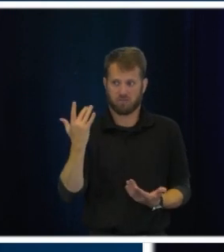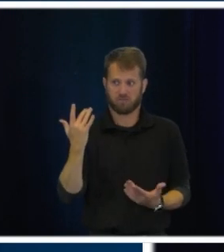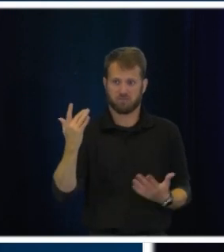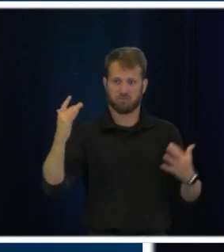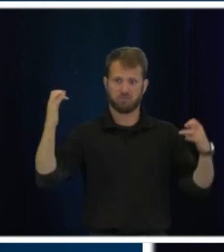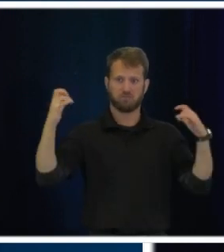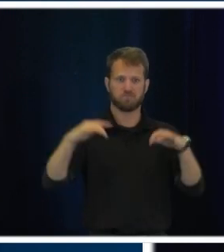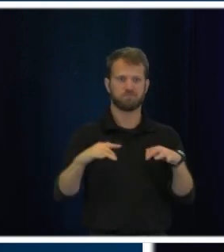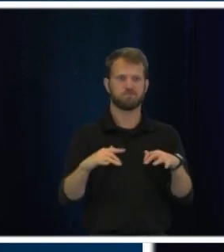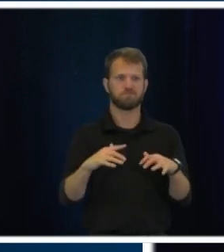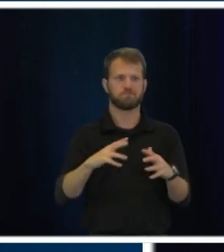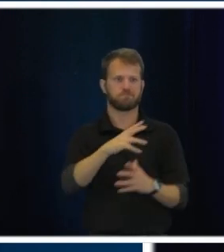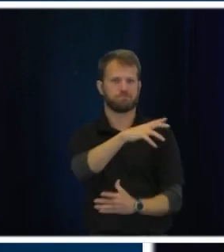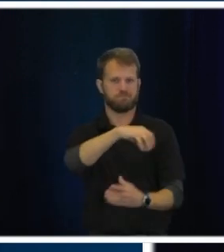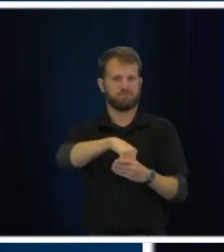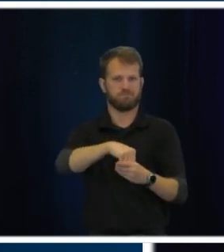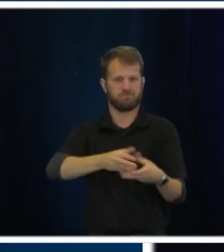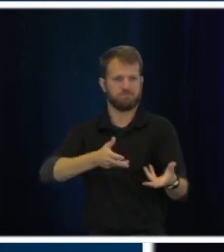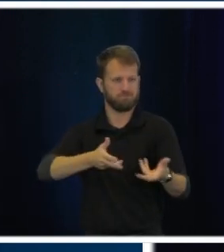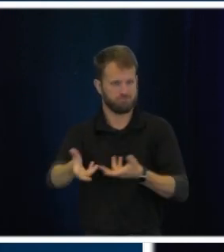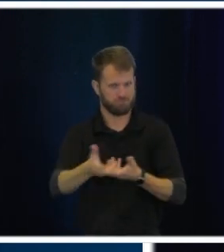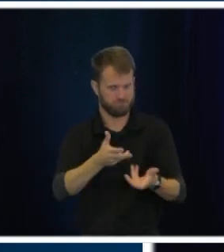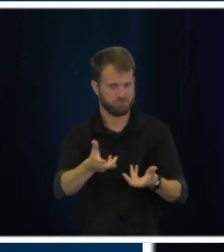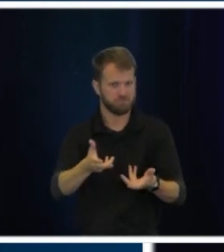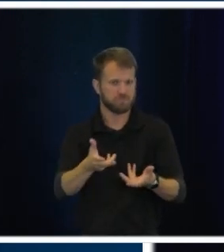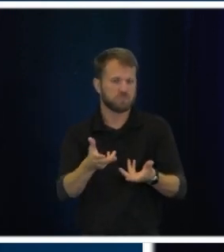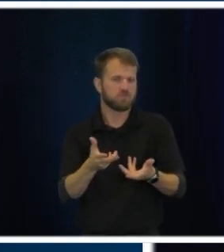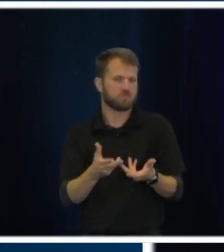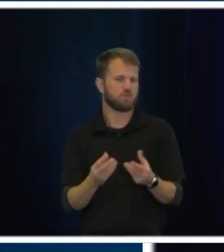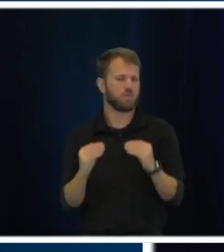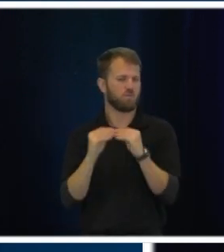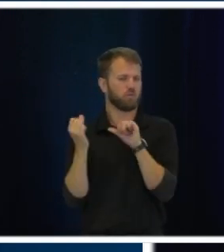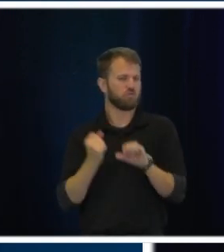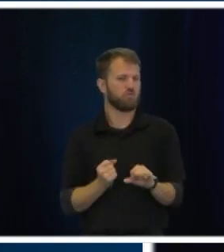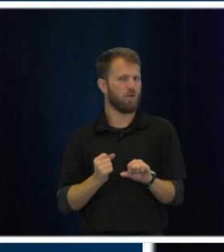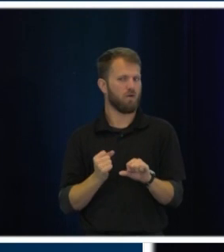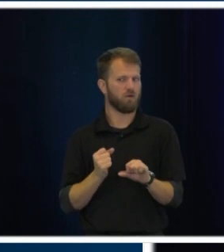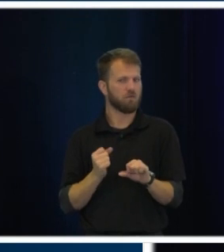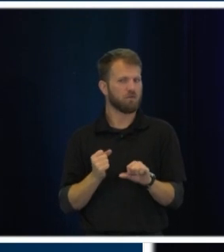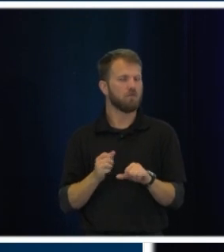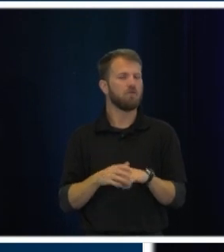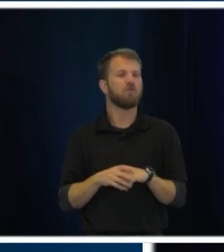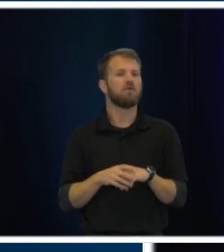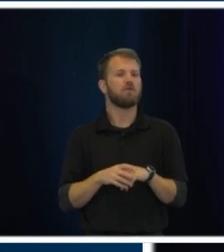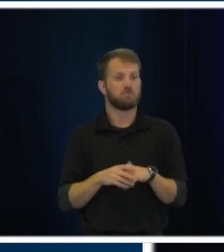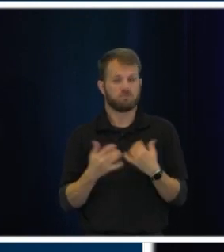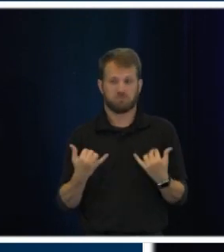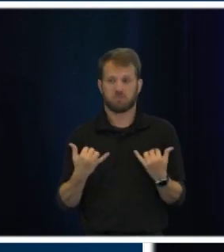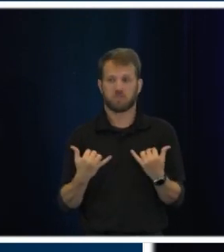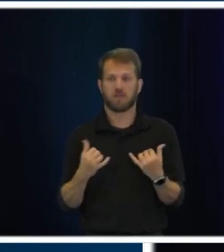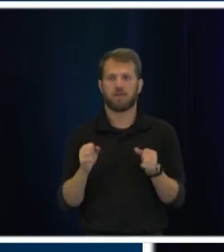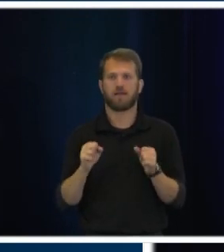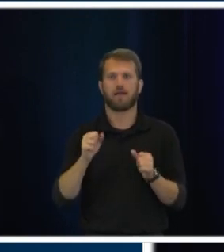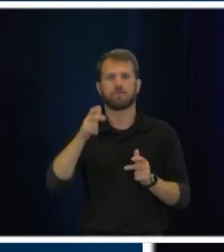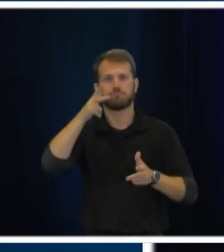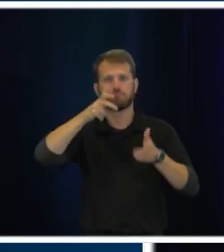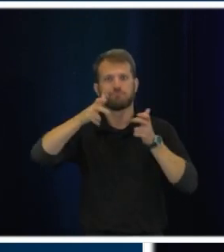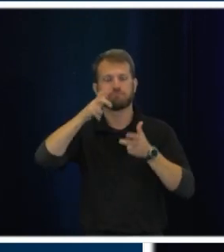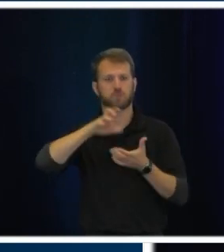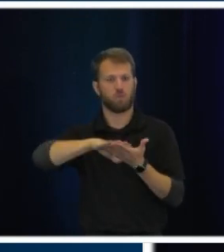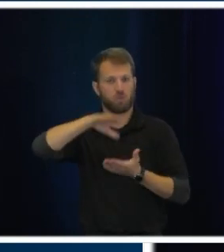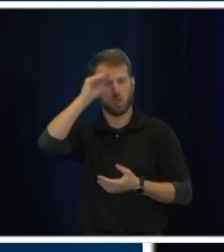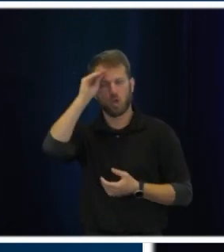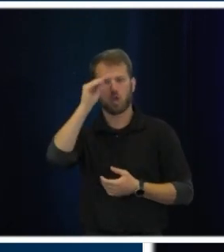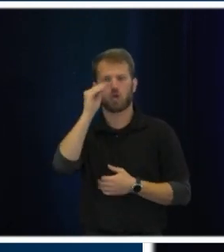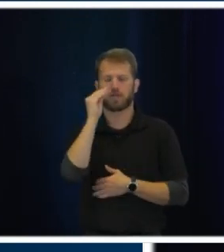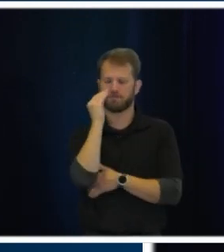is engaged and involved. By attending today, you will have the opportunity to learn and reflect on new ideas that you can